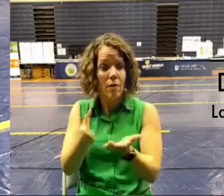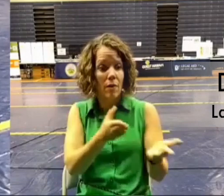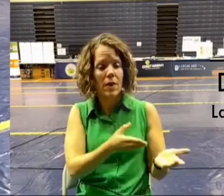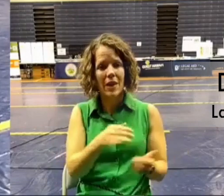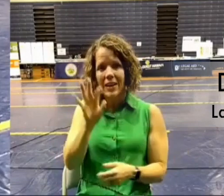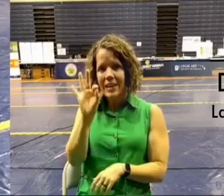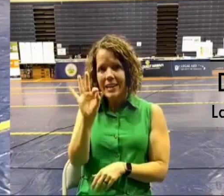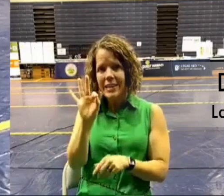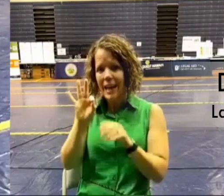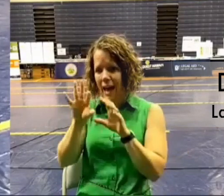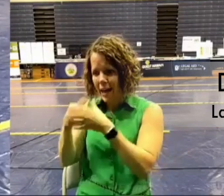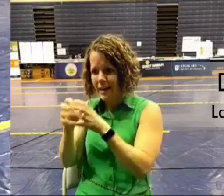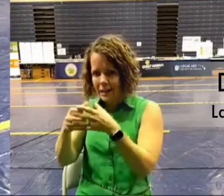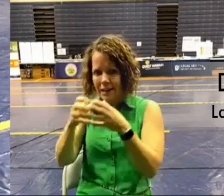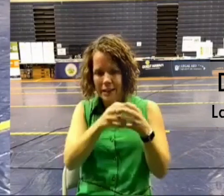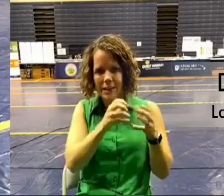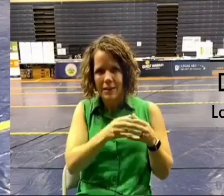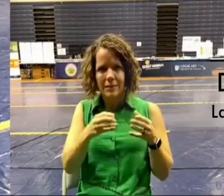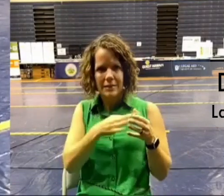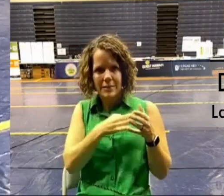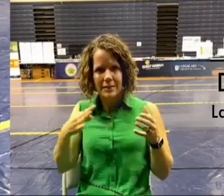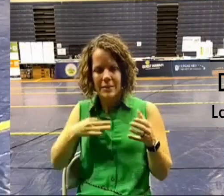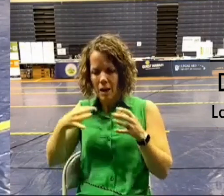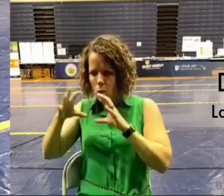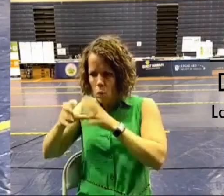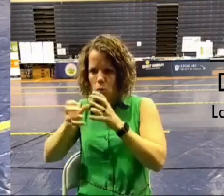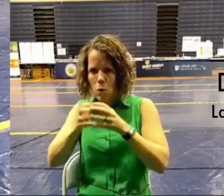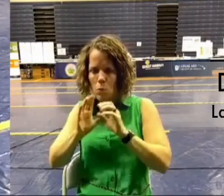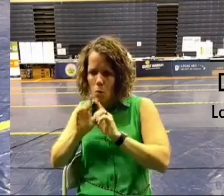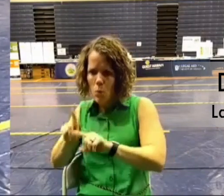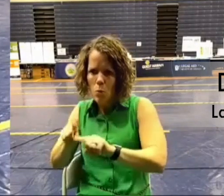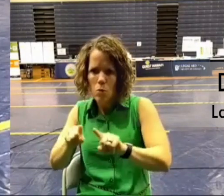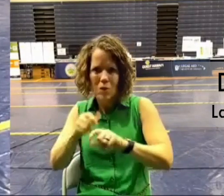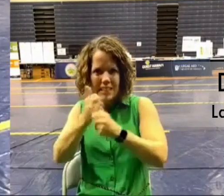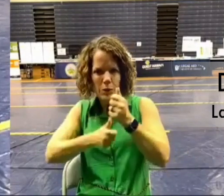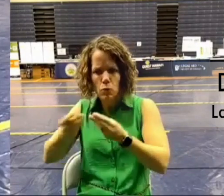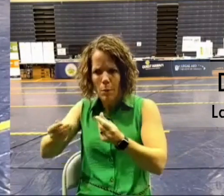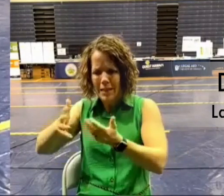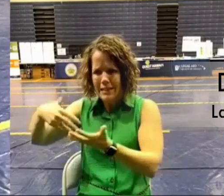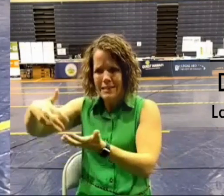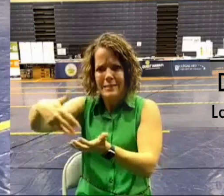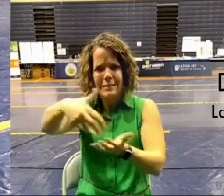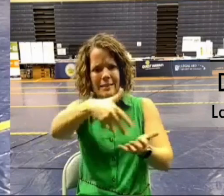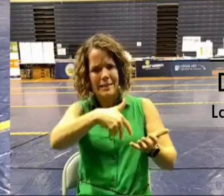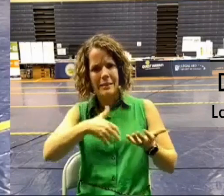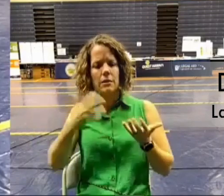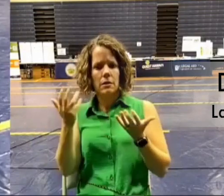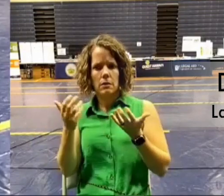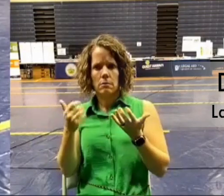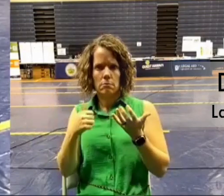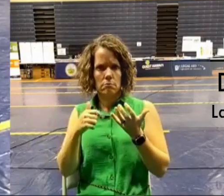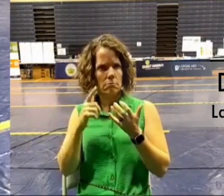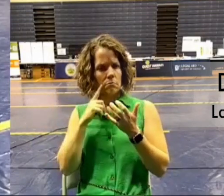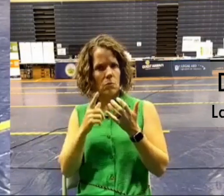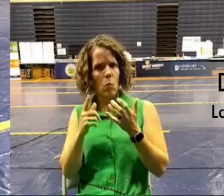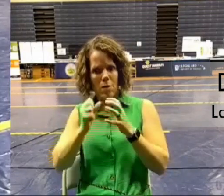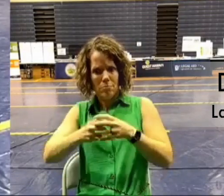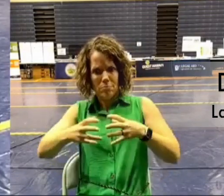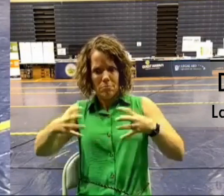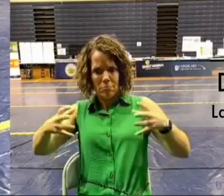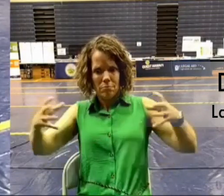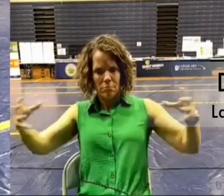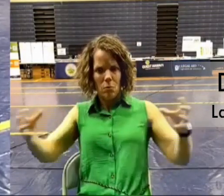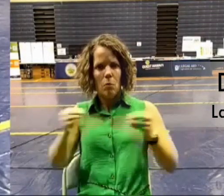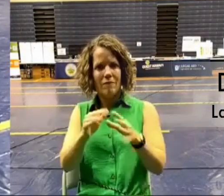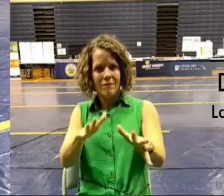working their way up, I think 15 by next week, 25 to 30 ultimately. So they're moving as quickly as possible. And again,